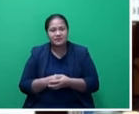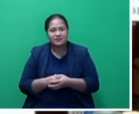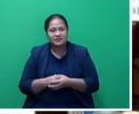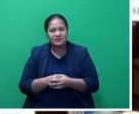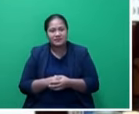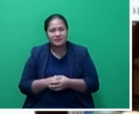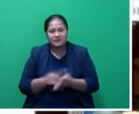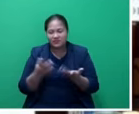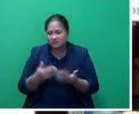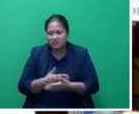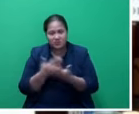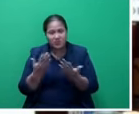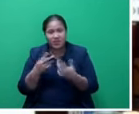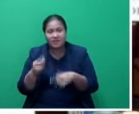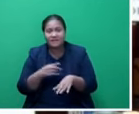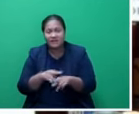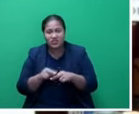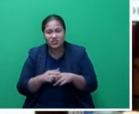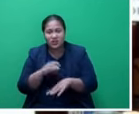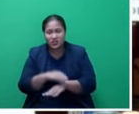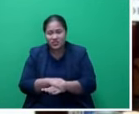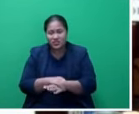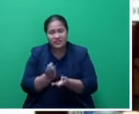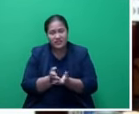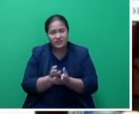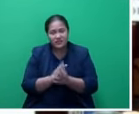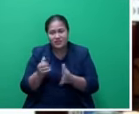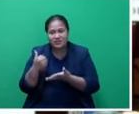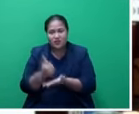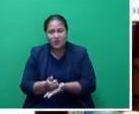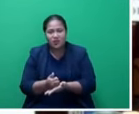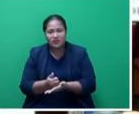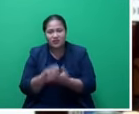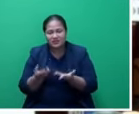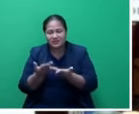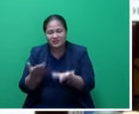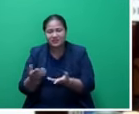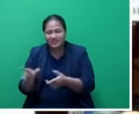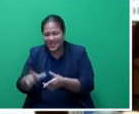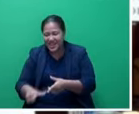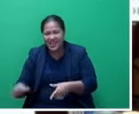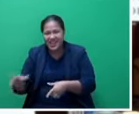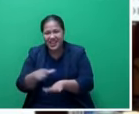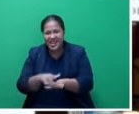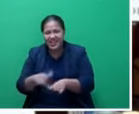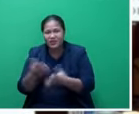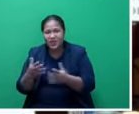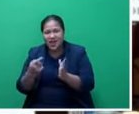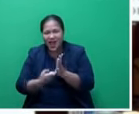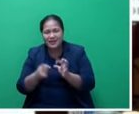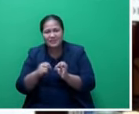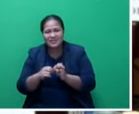Fiji Corrections Services for their support in agreeing to confer a parcel of land behind RB South Point